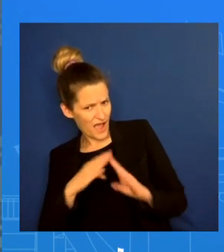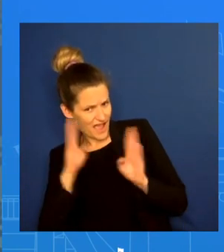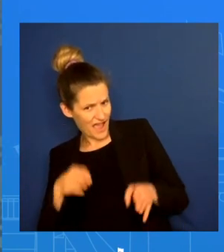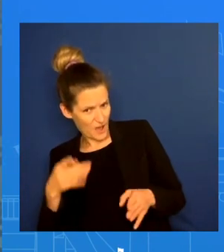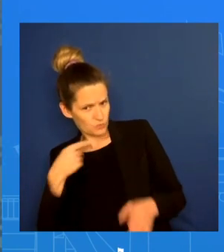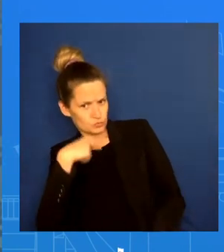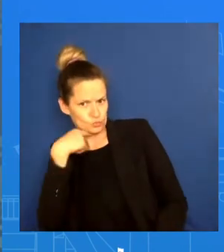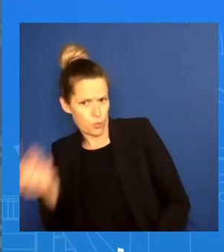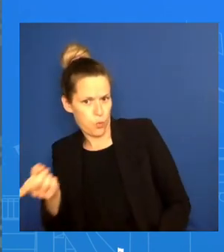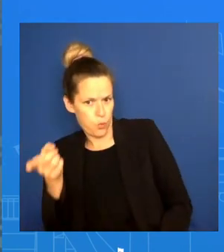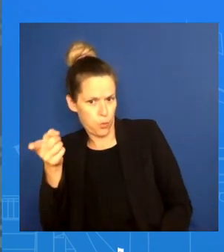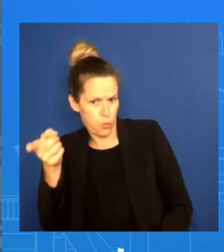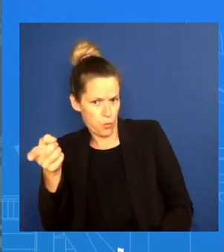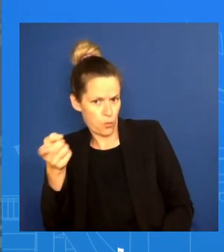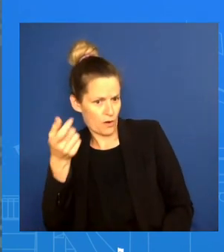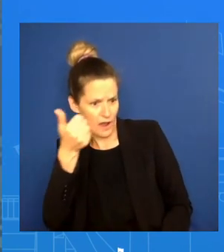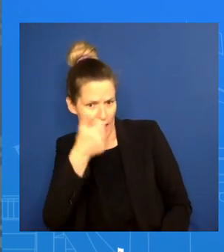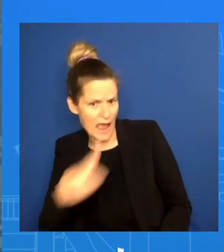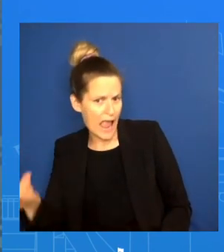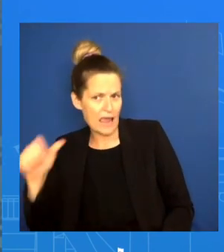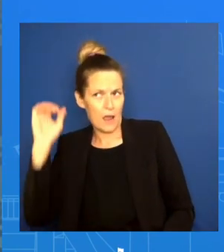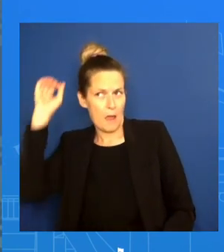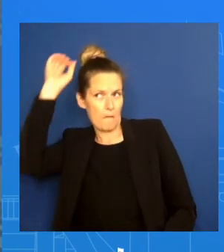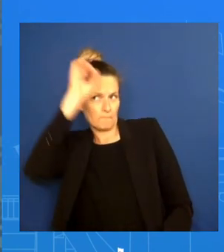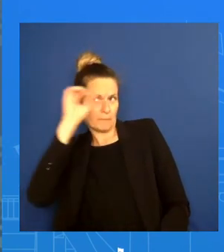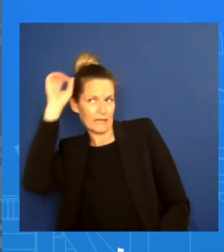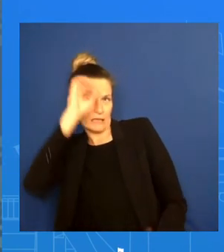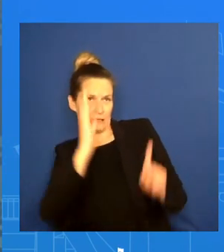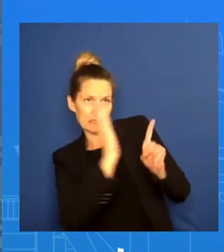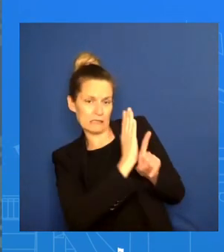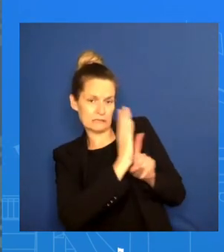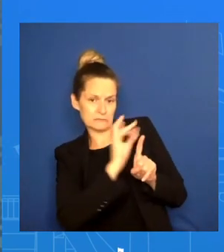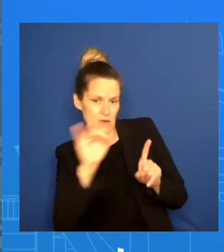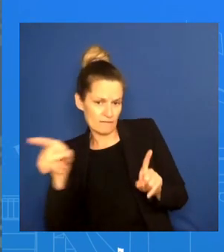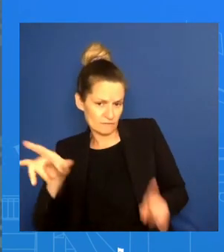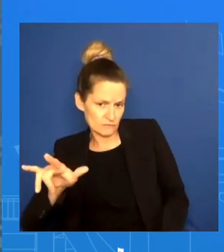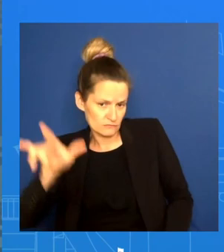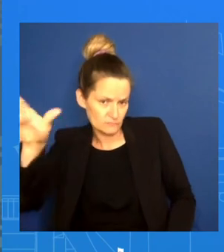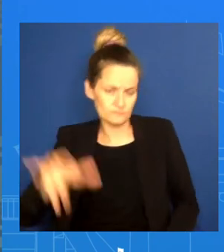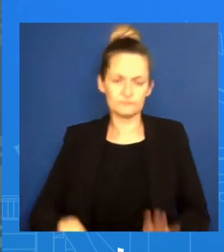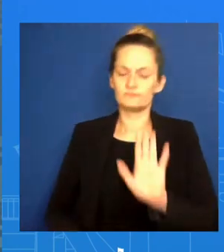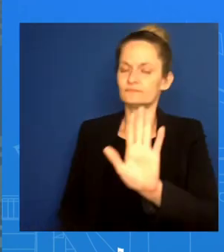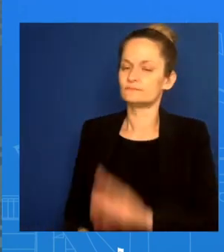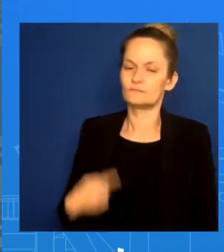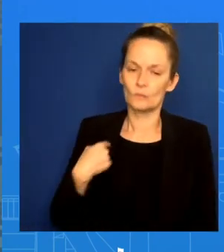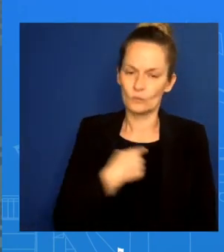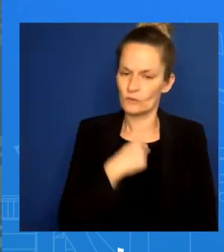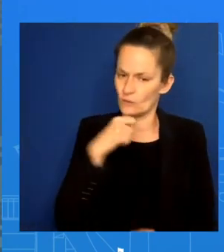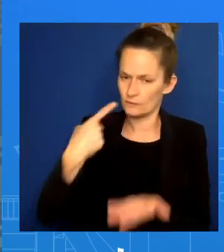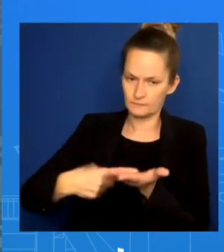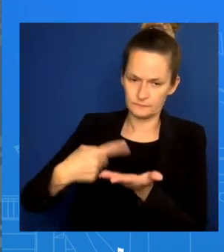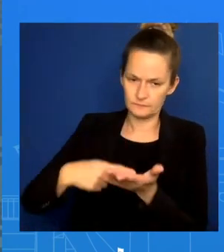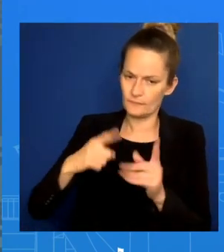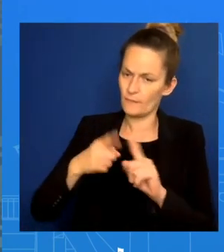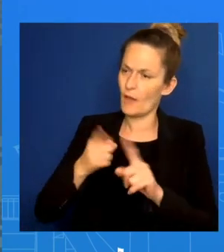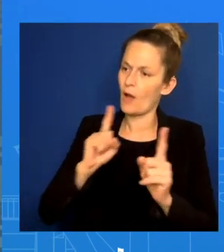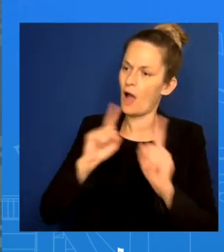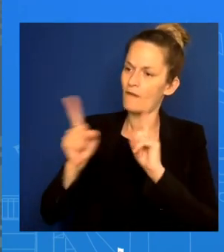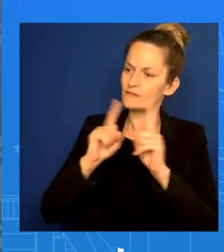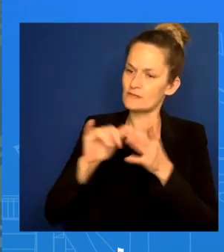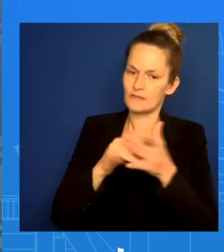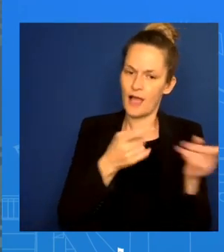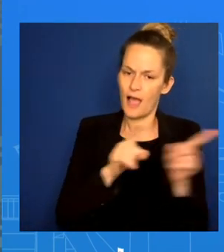going to talk about the conversations that that are being had with the speaker's office. I'm not going to get into the details of it. What I can tell you